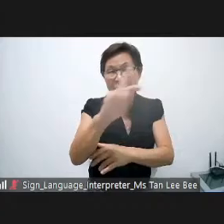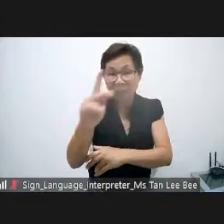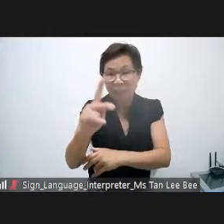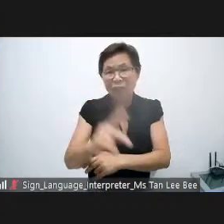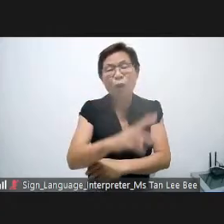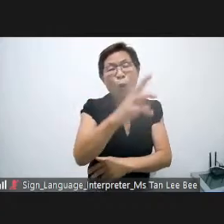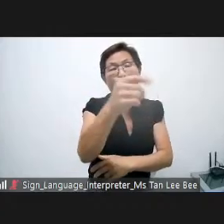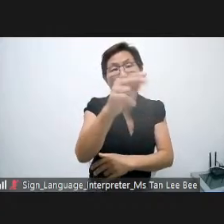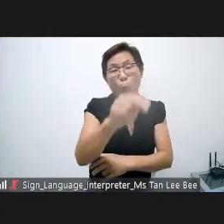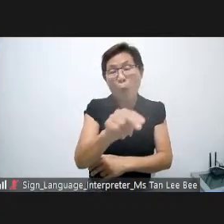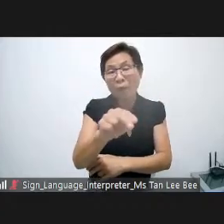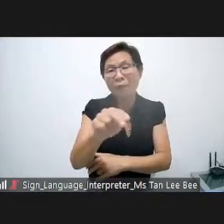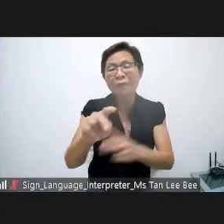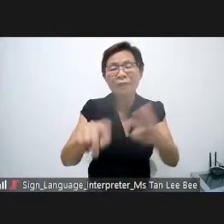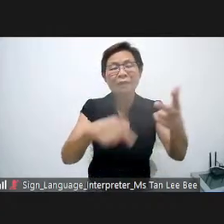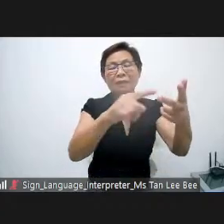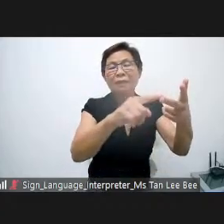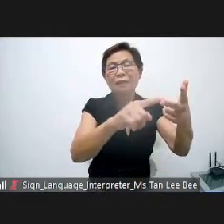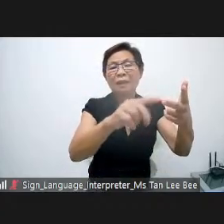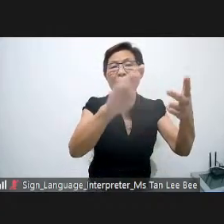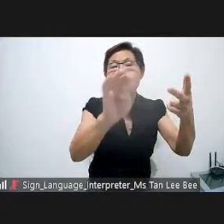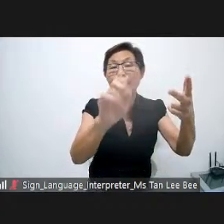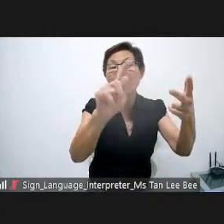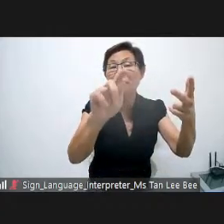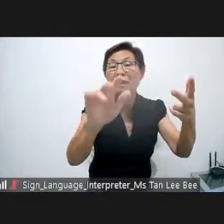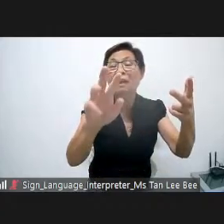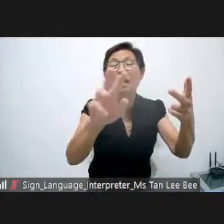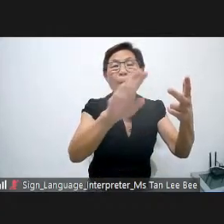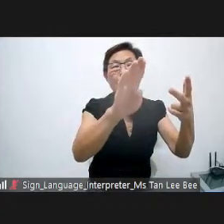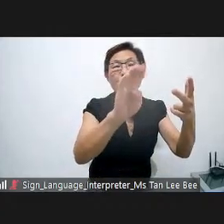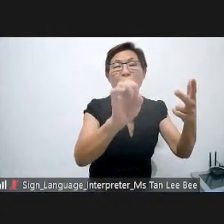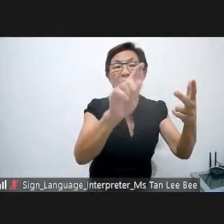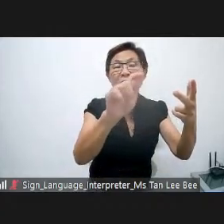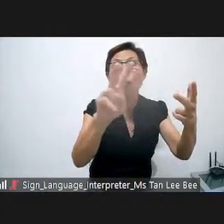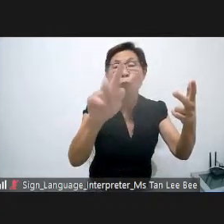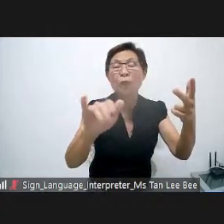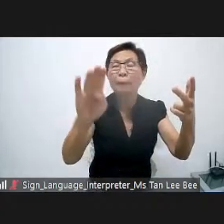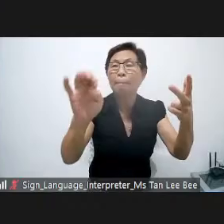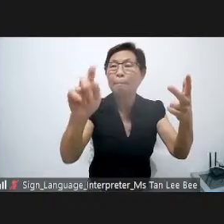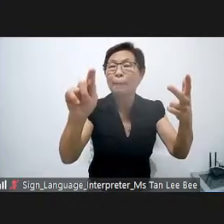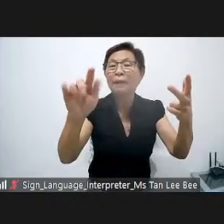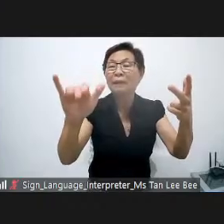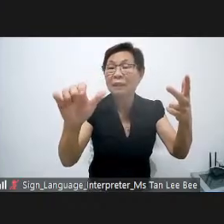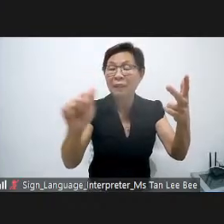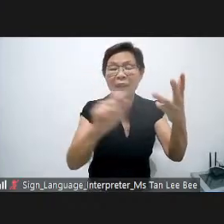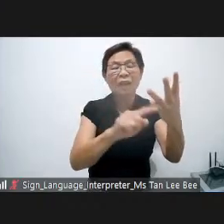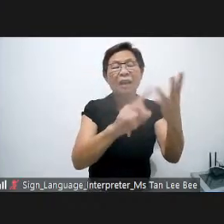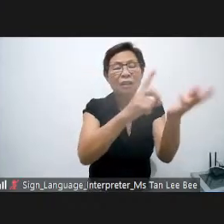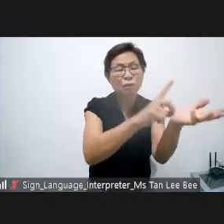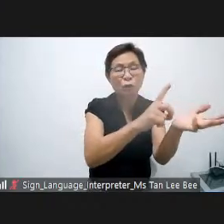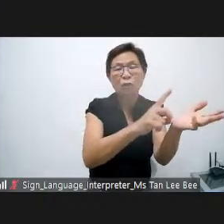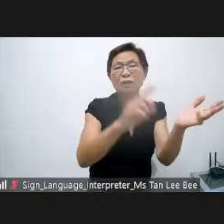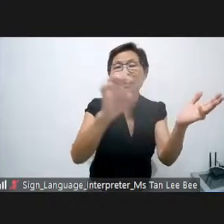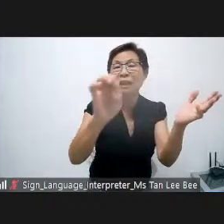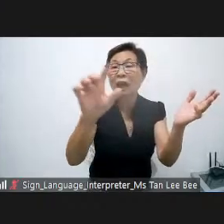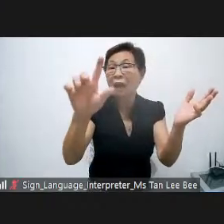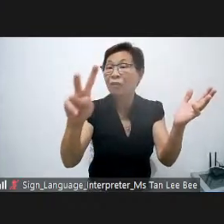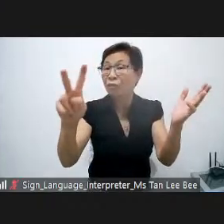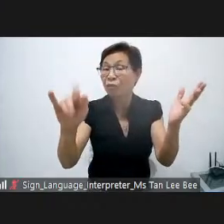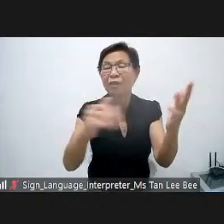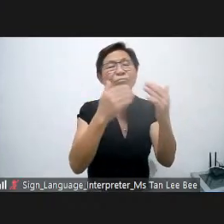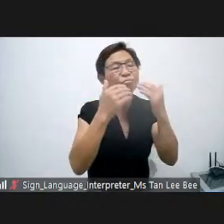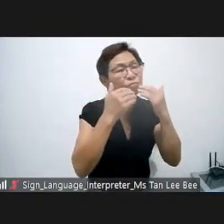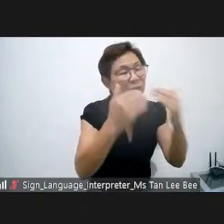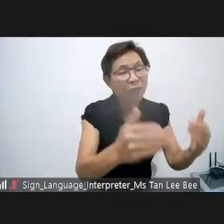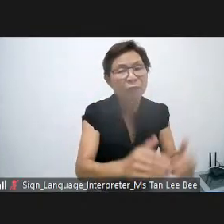Wan Muazzam, Ms. Matawi, Ms. Betia, and Dr. Erwin. SEAMEO